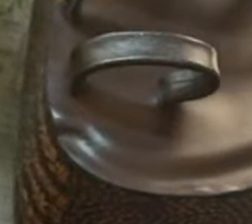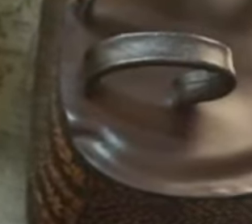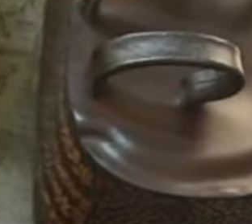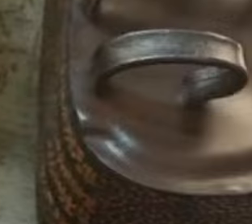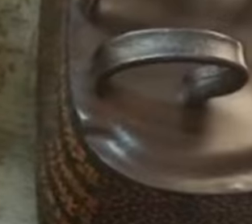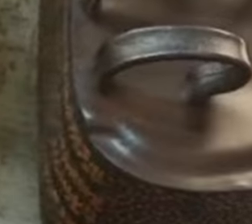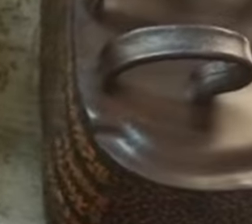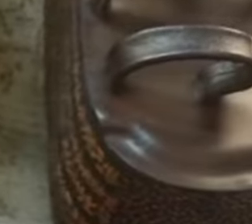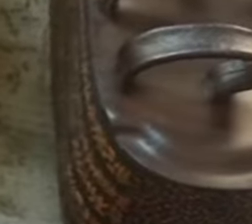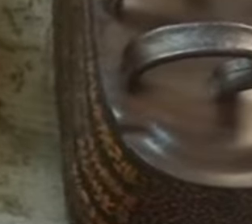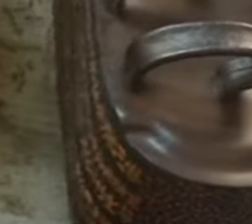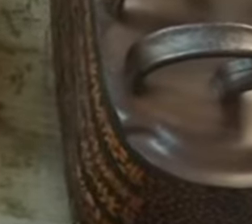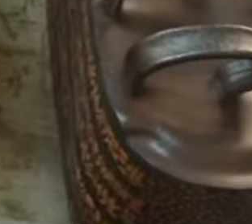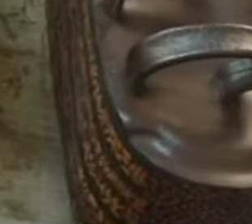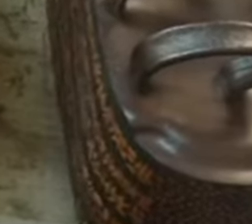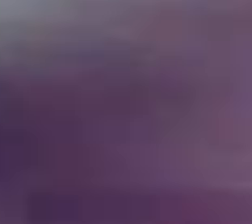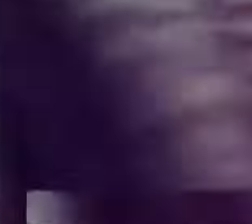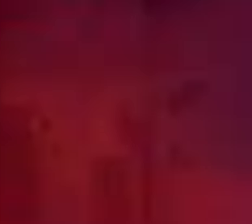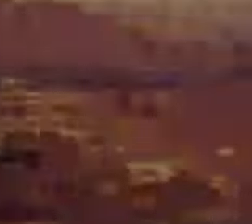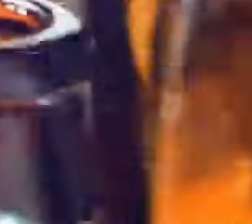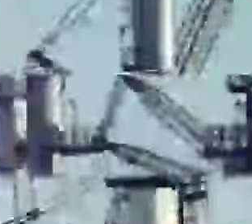Citizen TV.